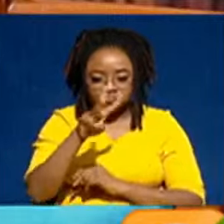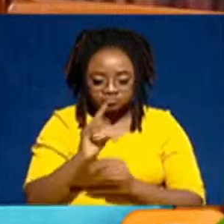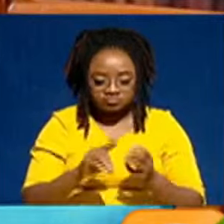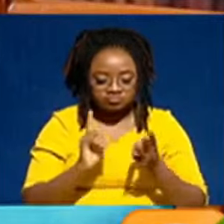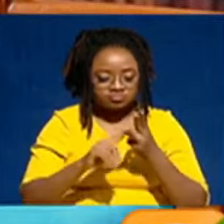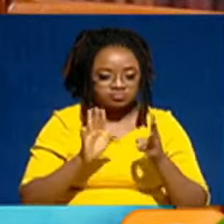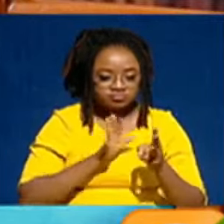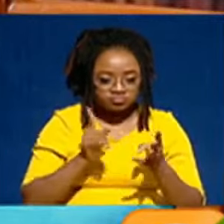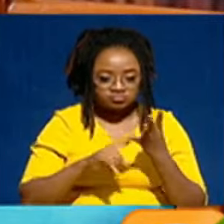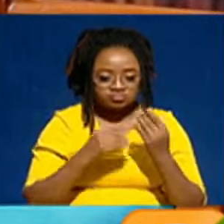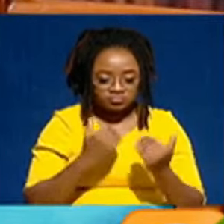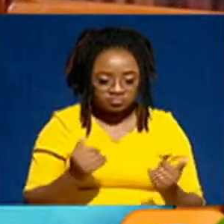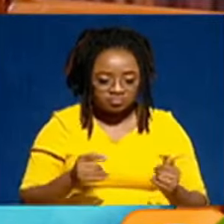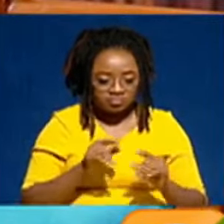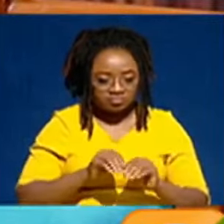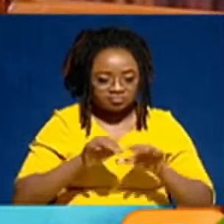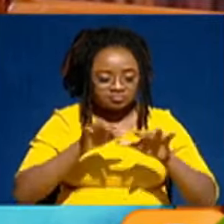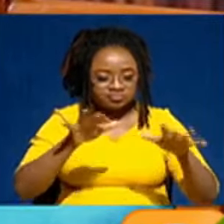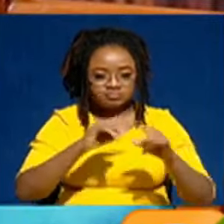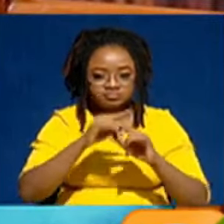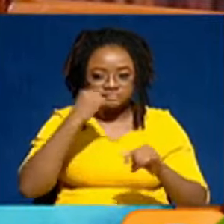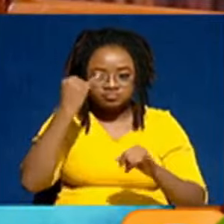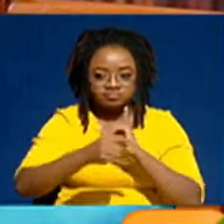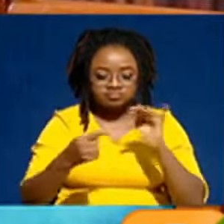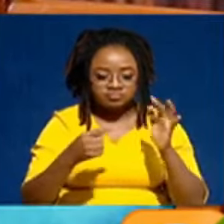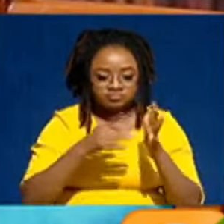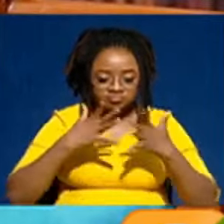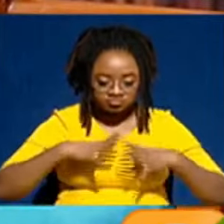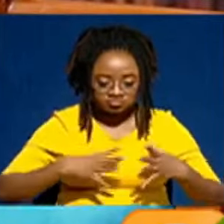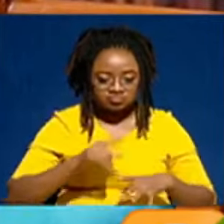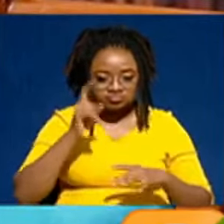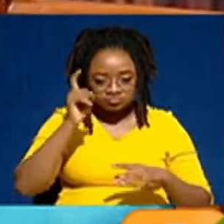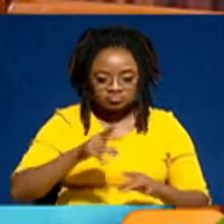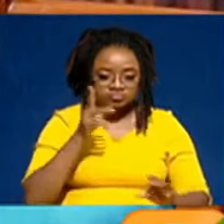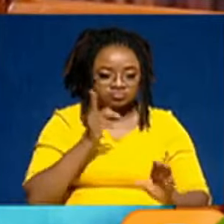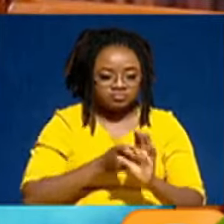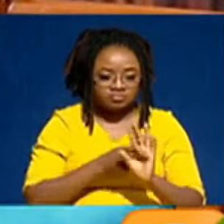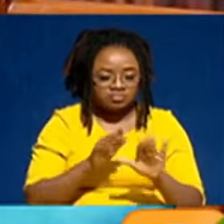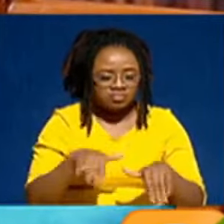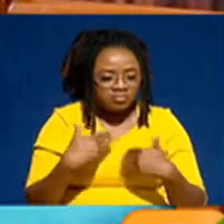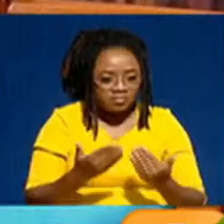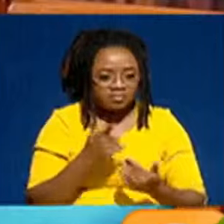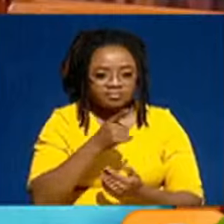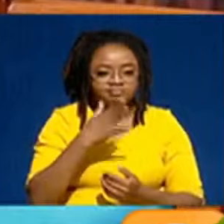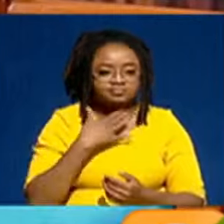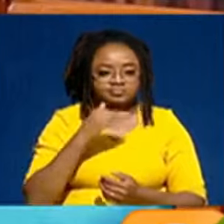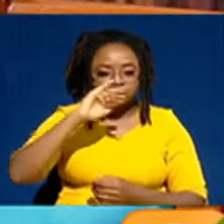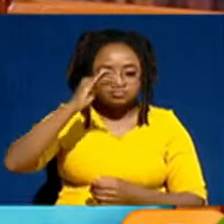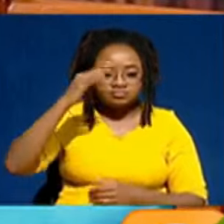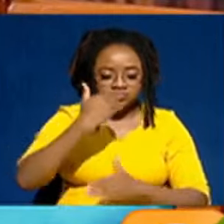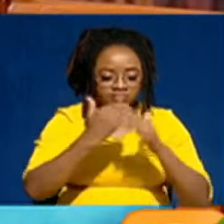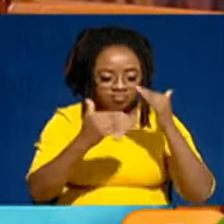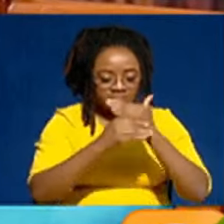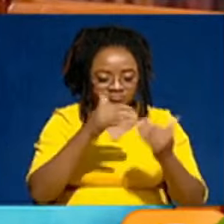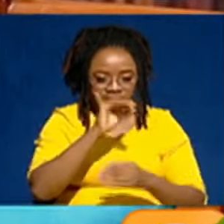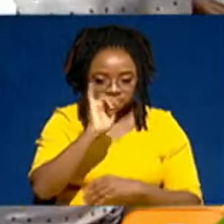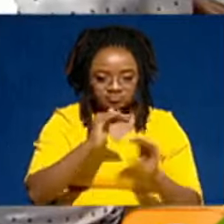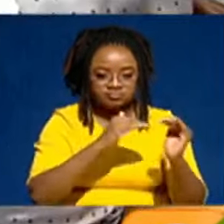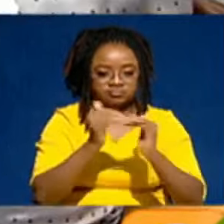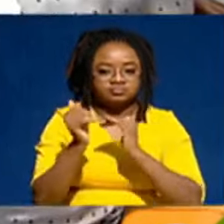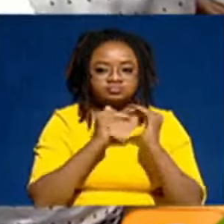children across our city. And last but not least is that people should participate in how they want their city to be built. And that is what democracy is all